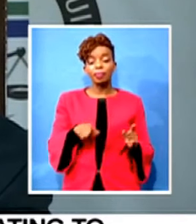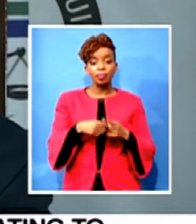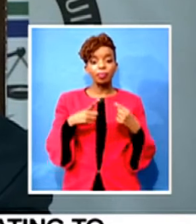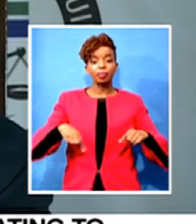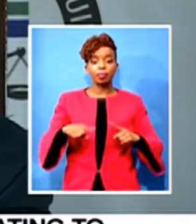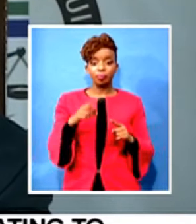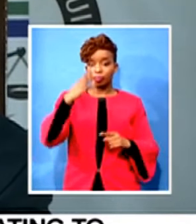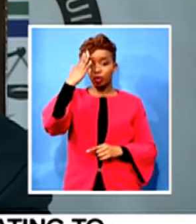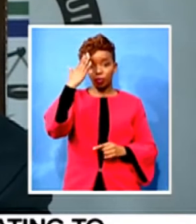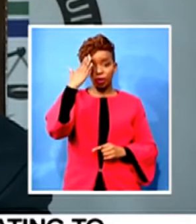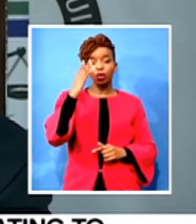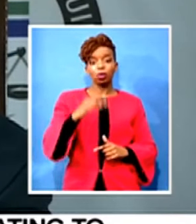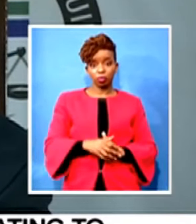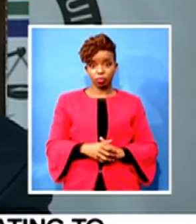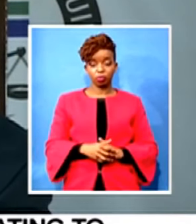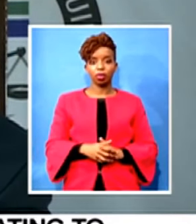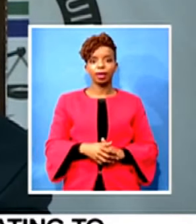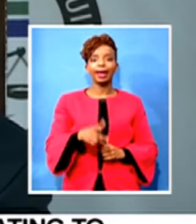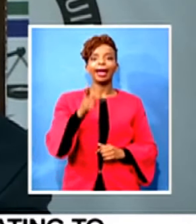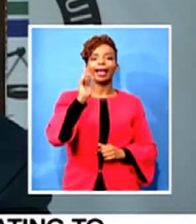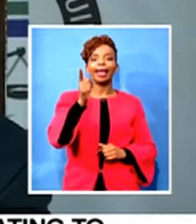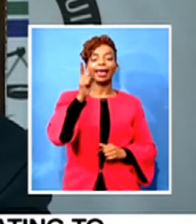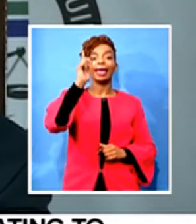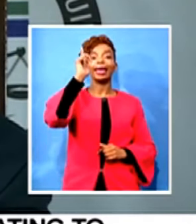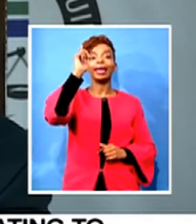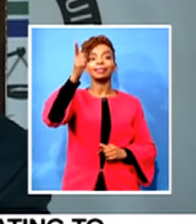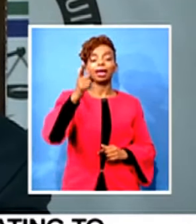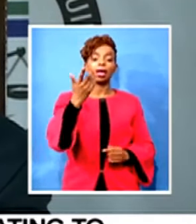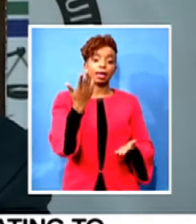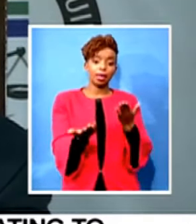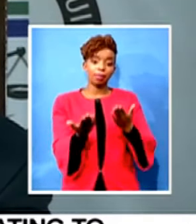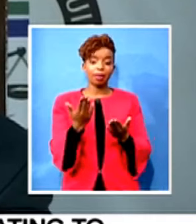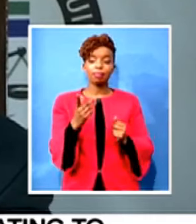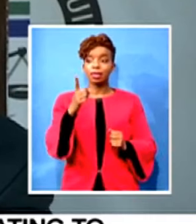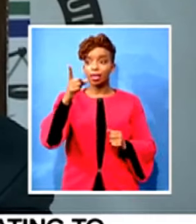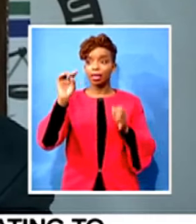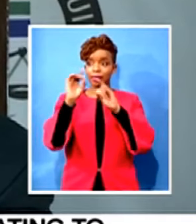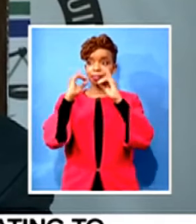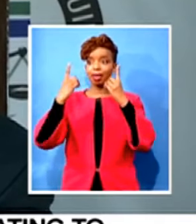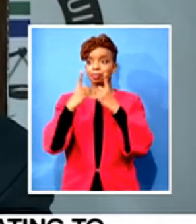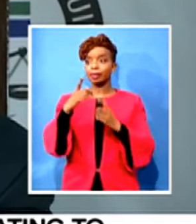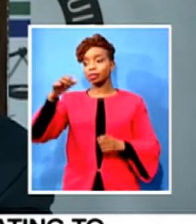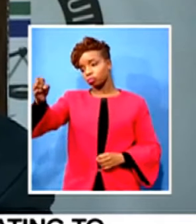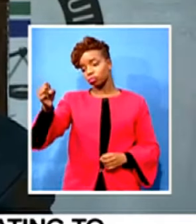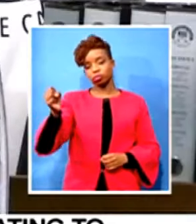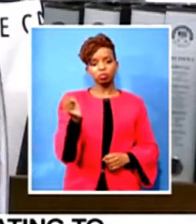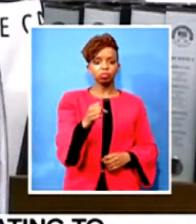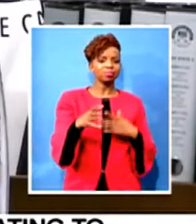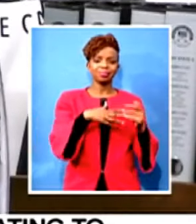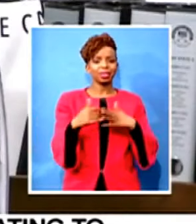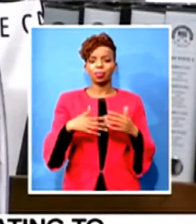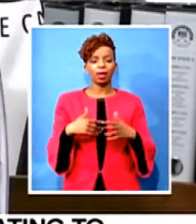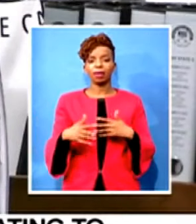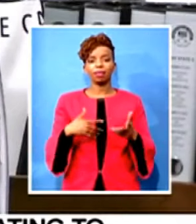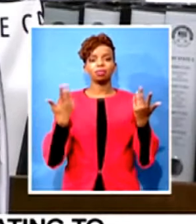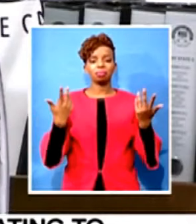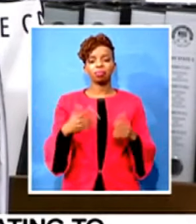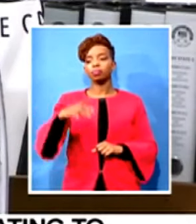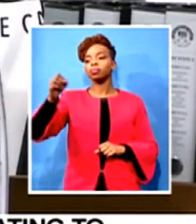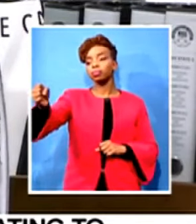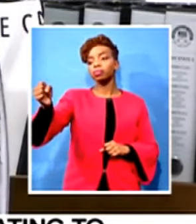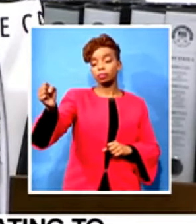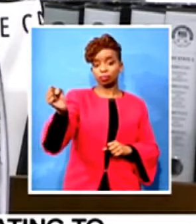the department appoint whoever to come and To eradicate. fix these houses, that thing will be an issue. Okay. To